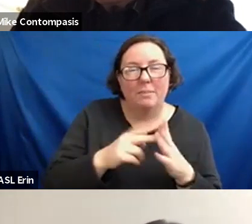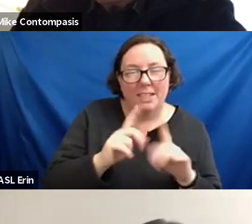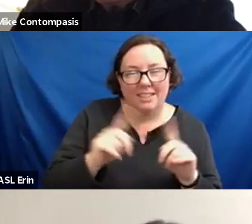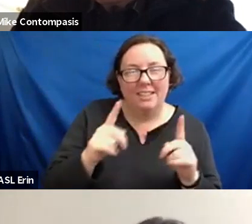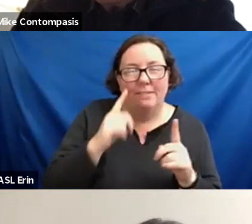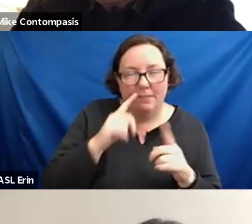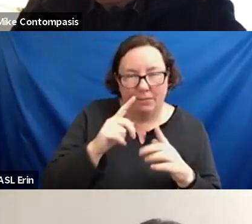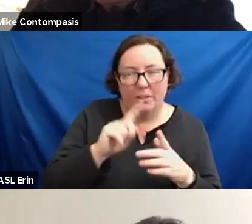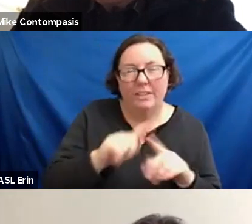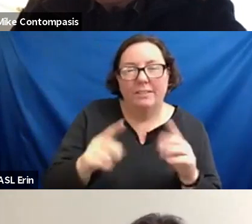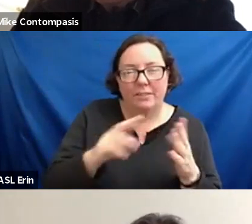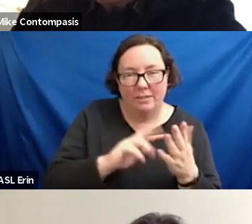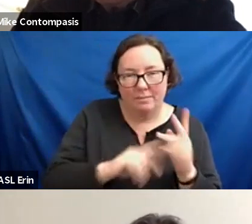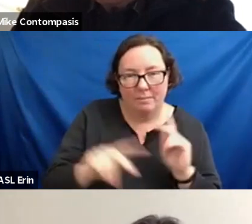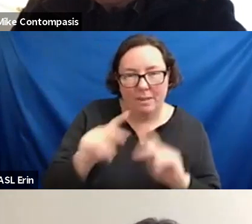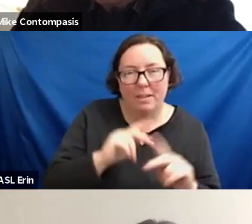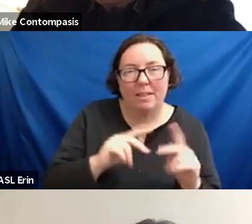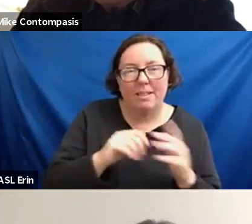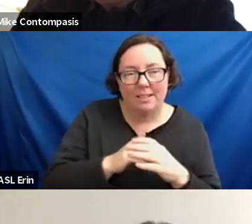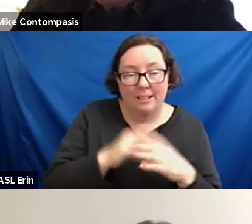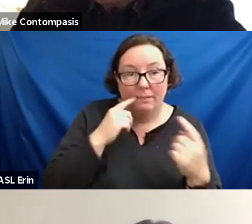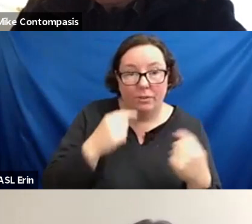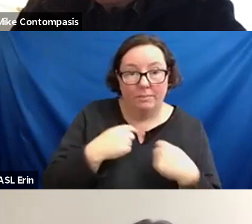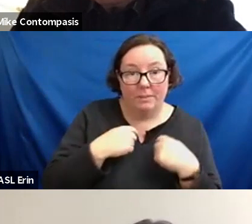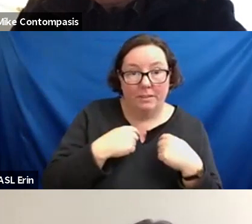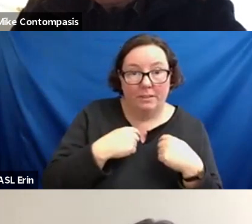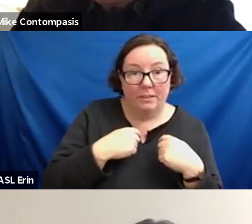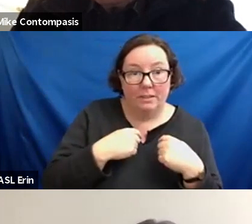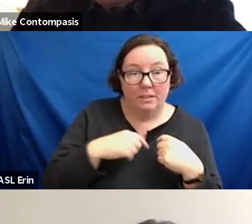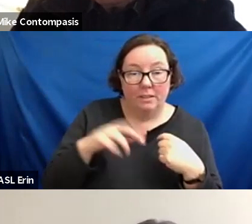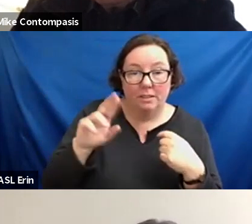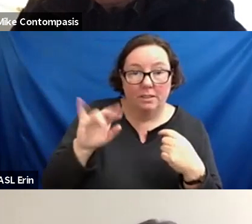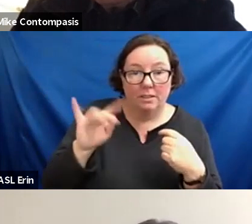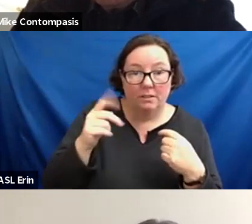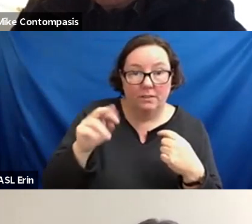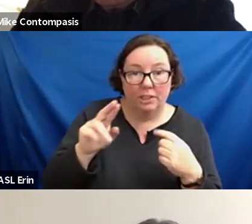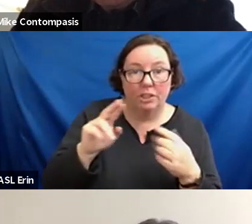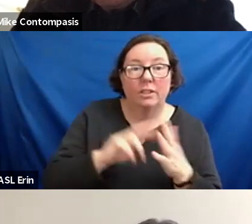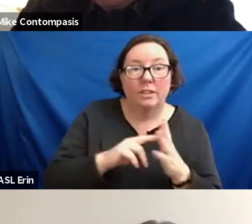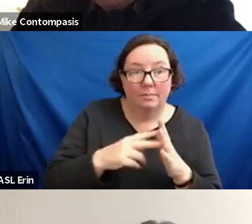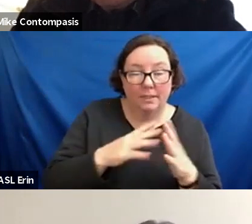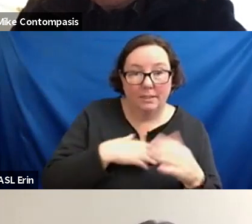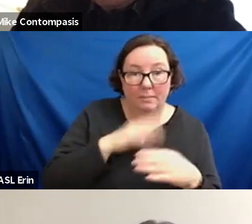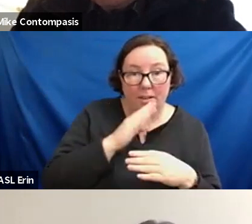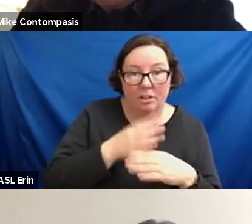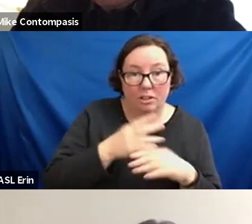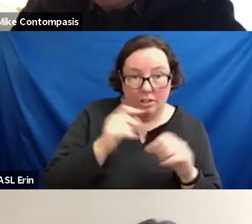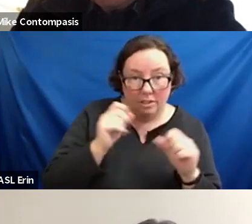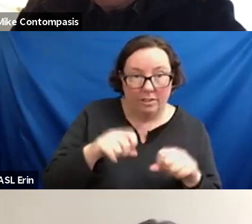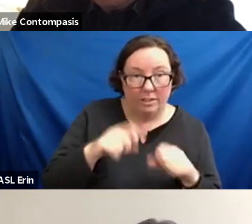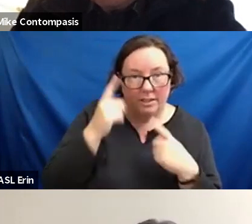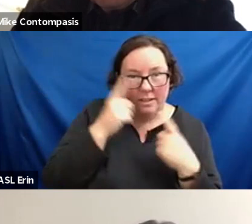different people. And for me, rigor would mean that my daughter can